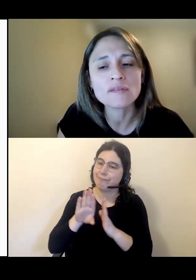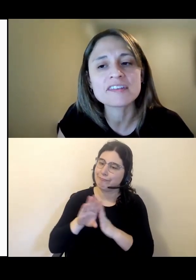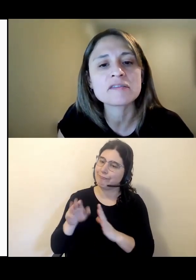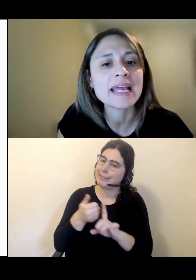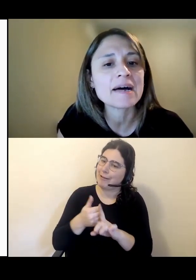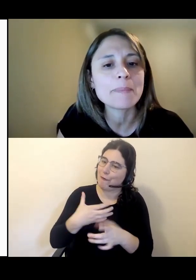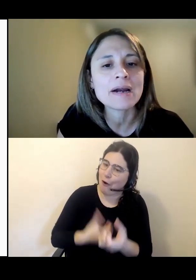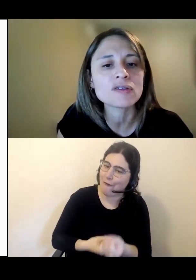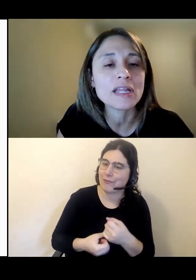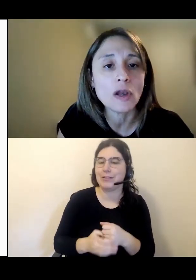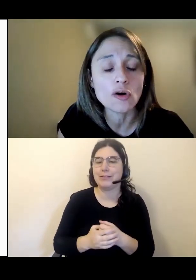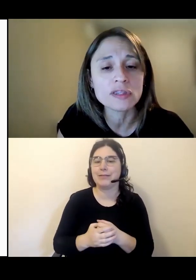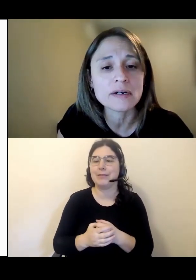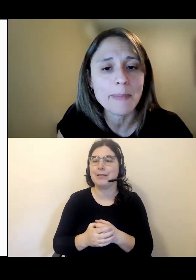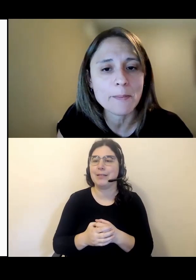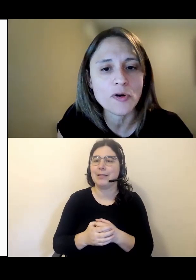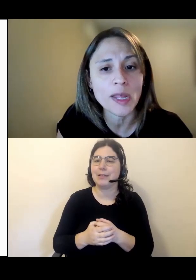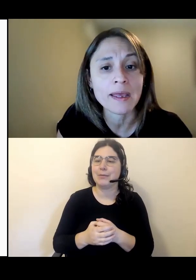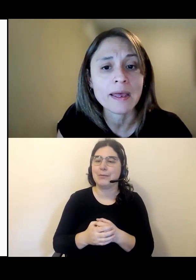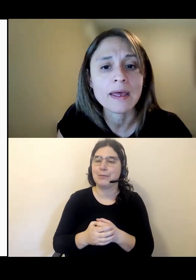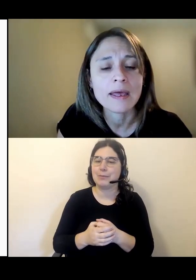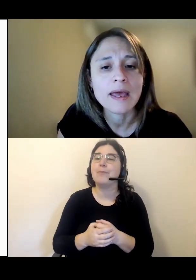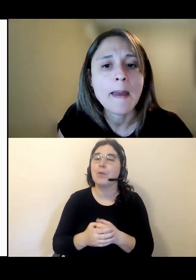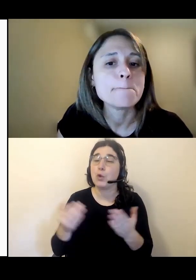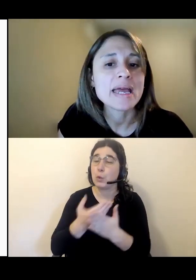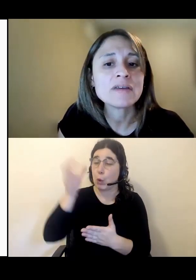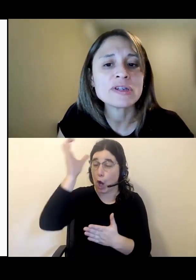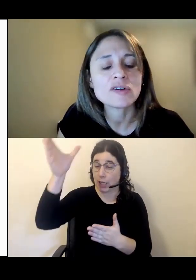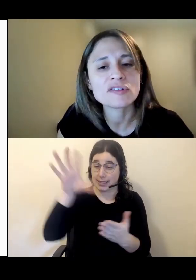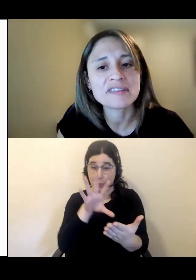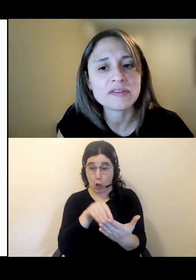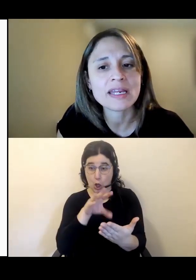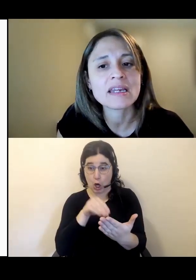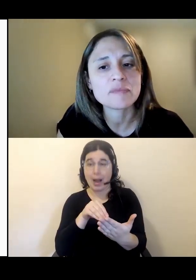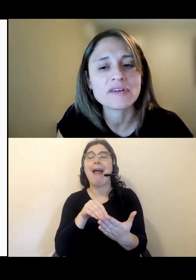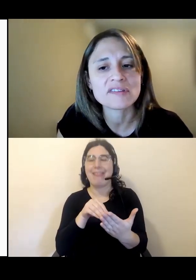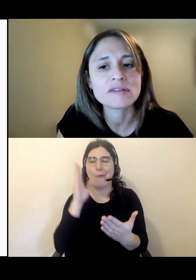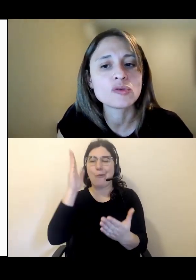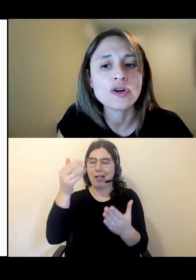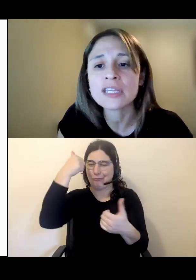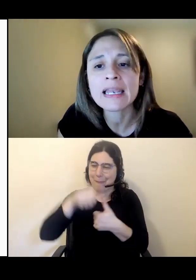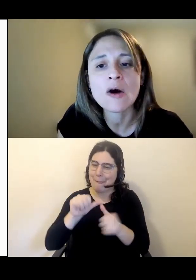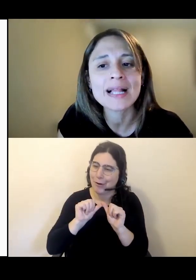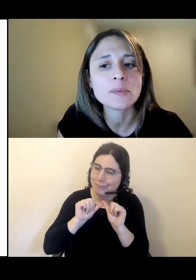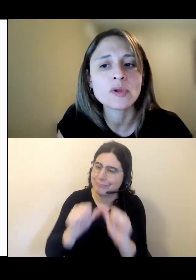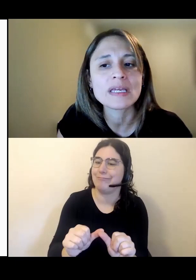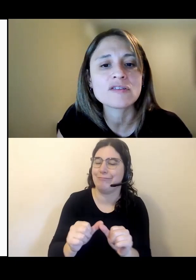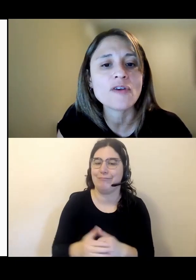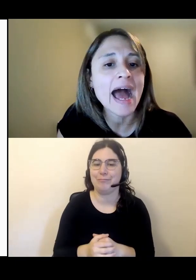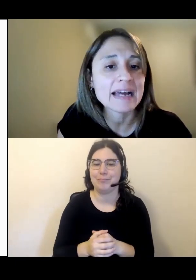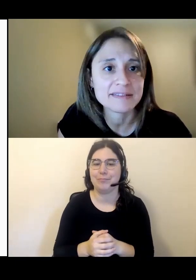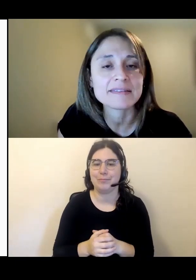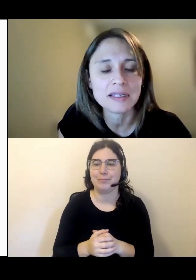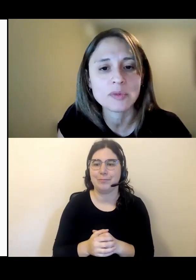new concepts become part of the long-term memory. Many resources and training experiences do not allow multiple